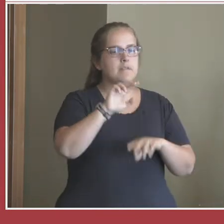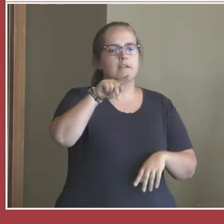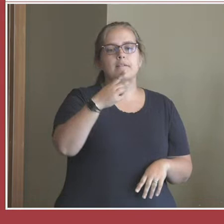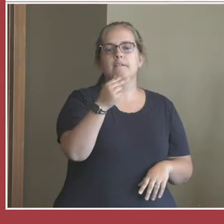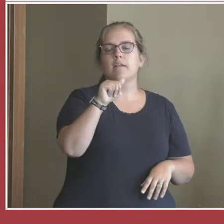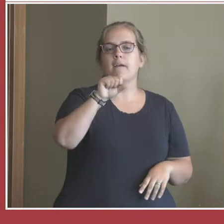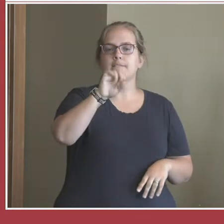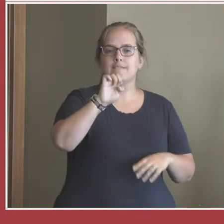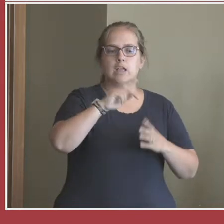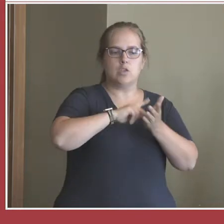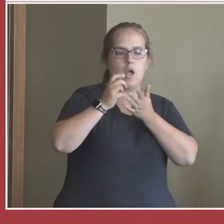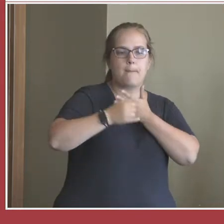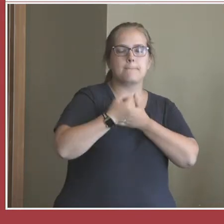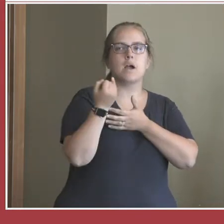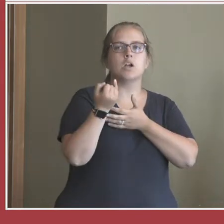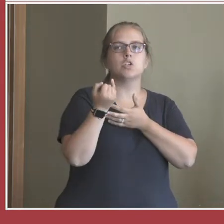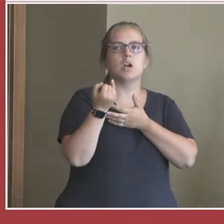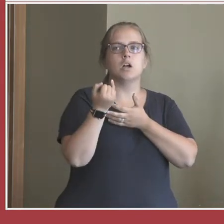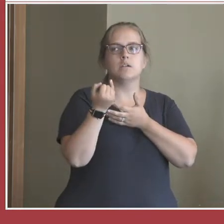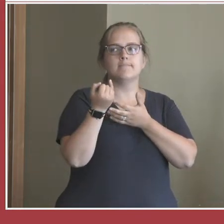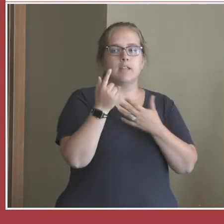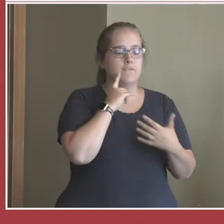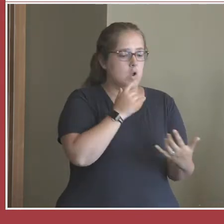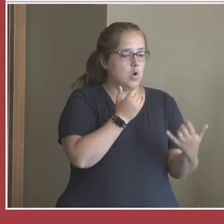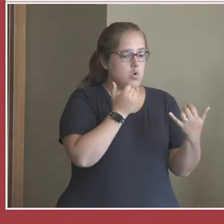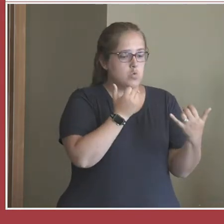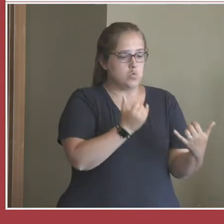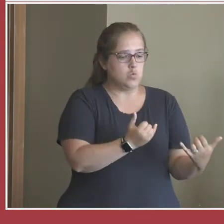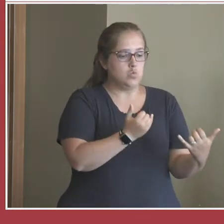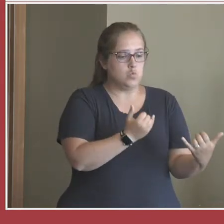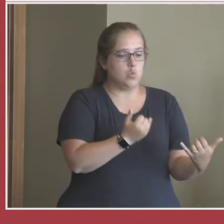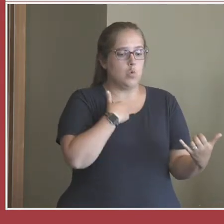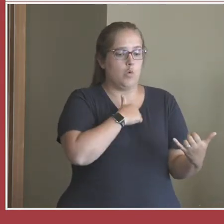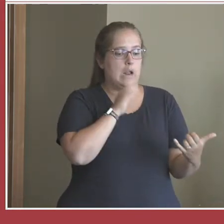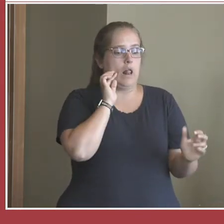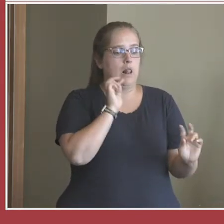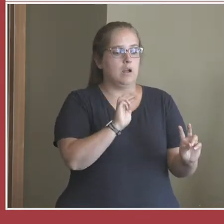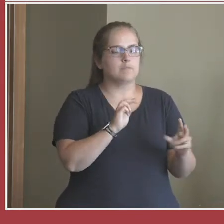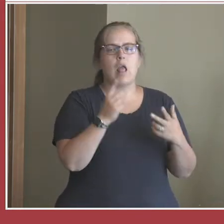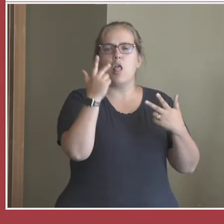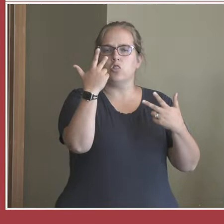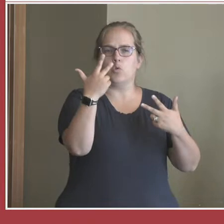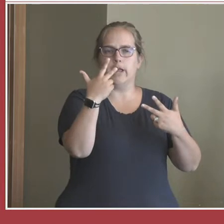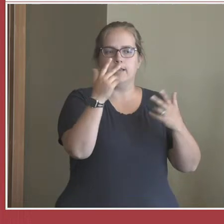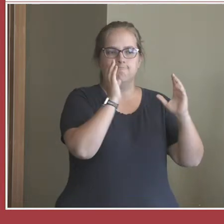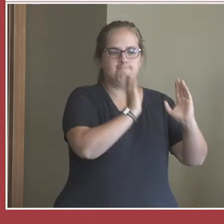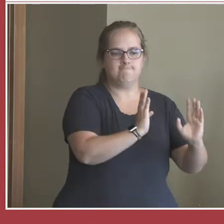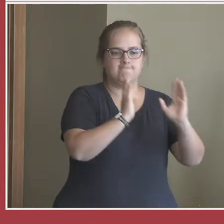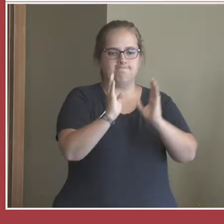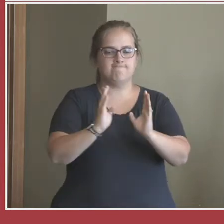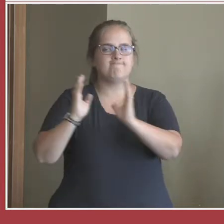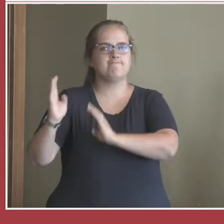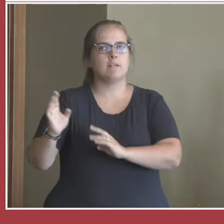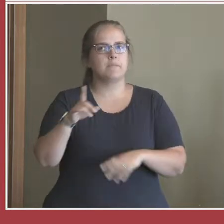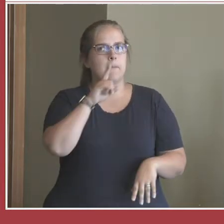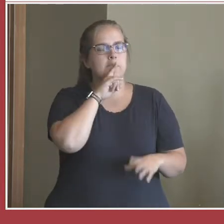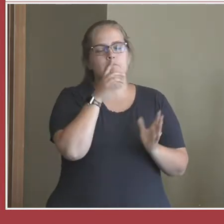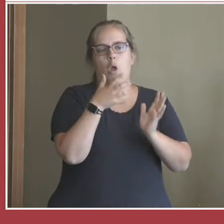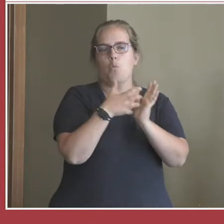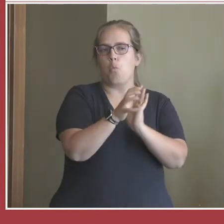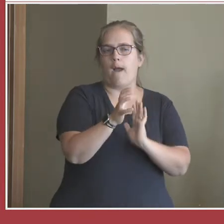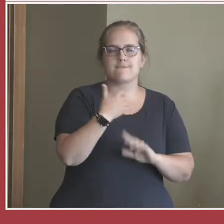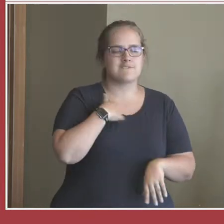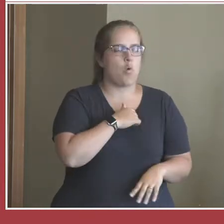the project into, currently we are looking at 3 phases. Again, this is very rough and